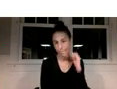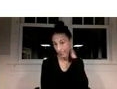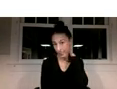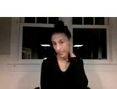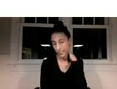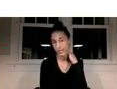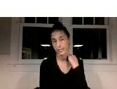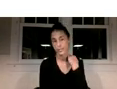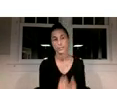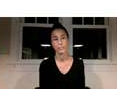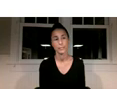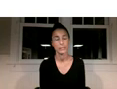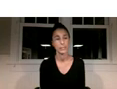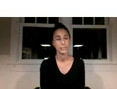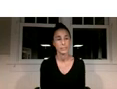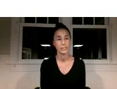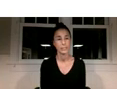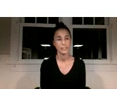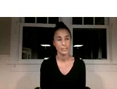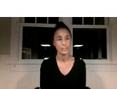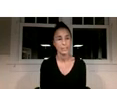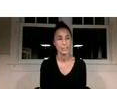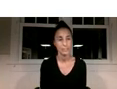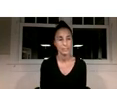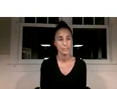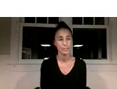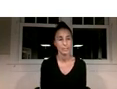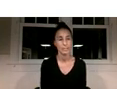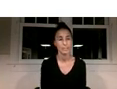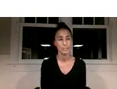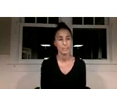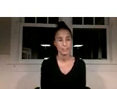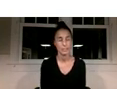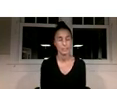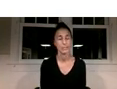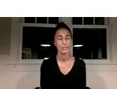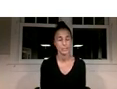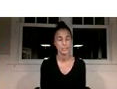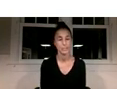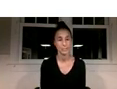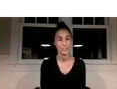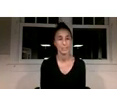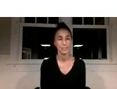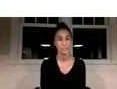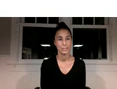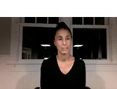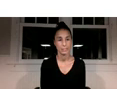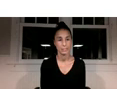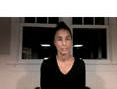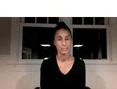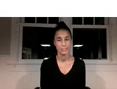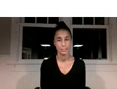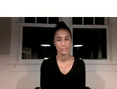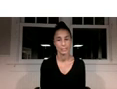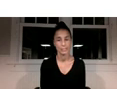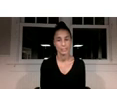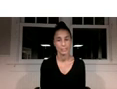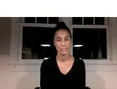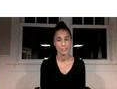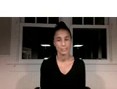a representative for each of the nominations to briefly discuss their proposals. Afterwards, we'll open the discussion up to hear from the